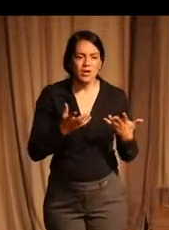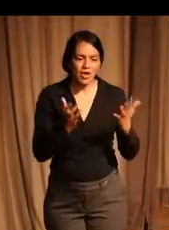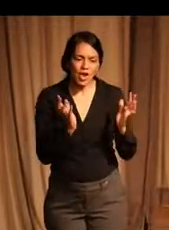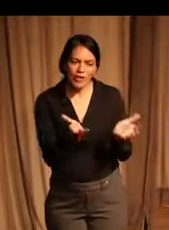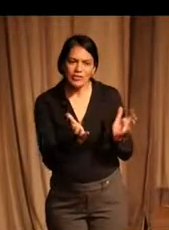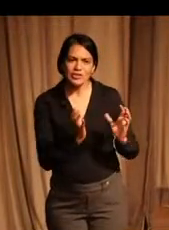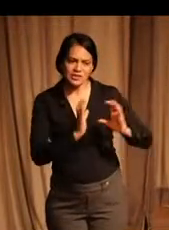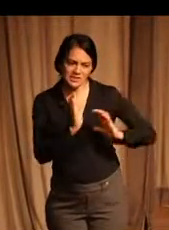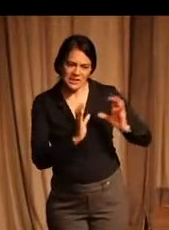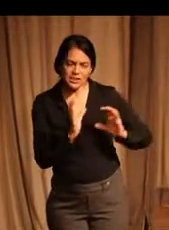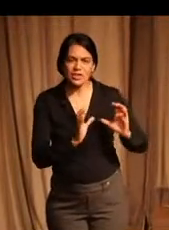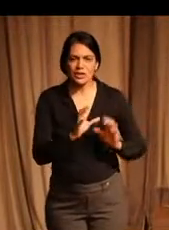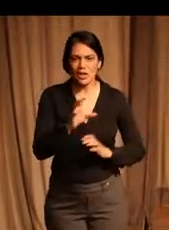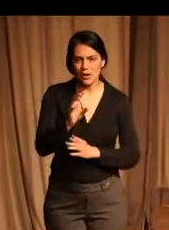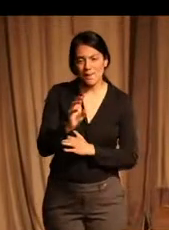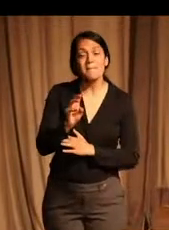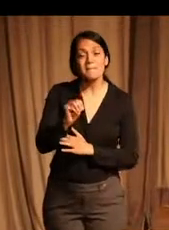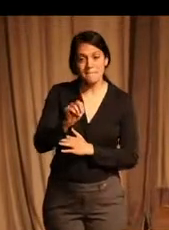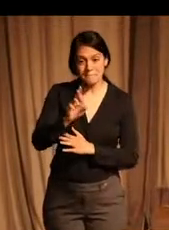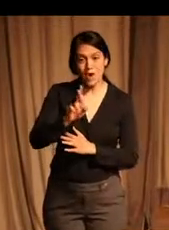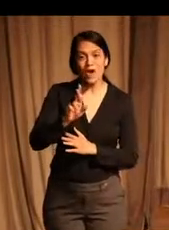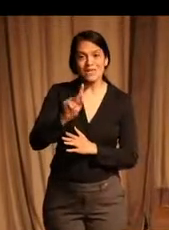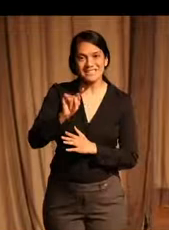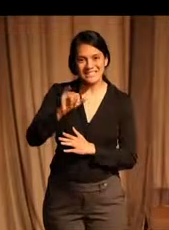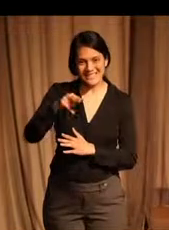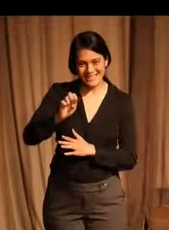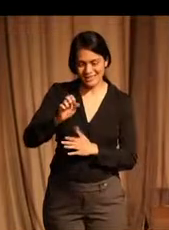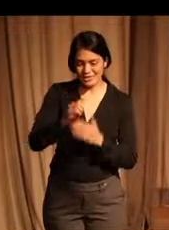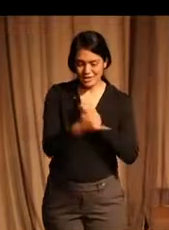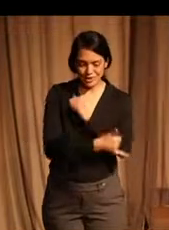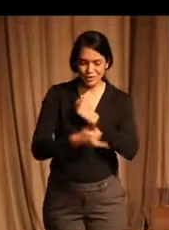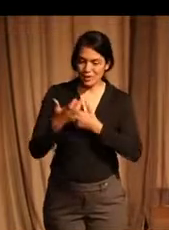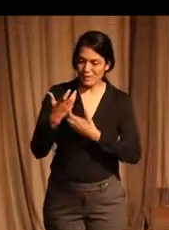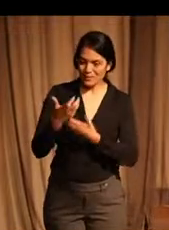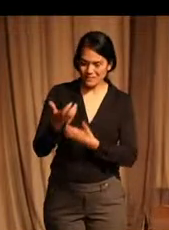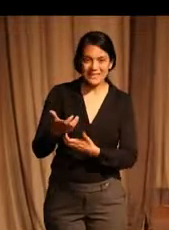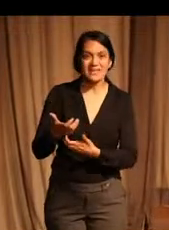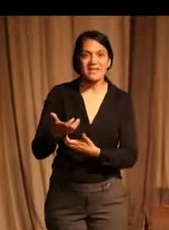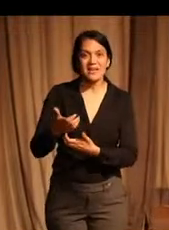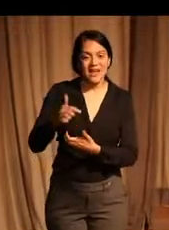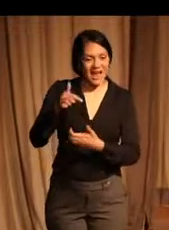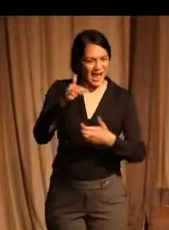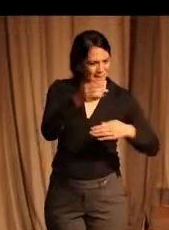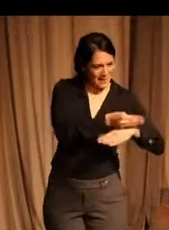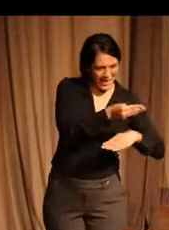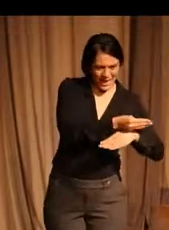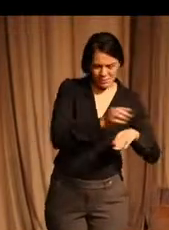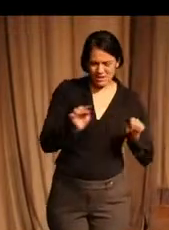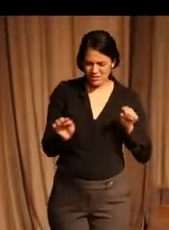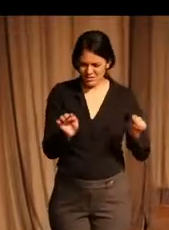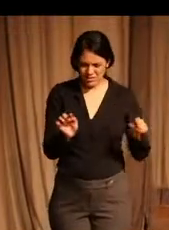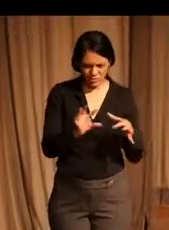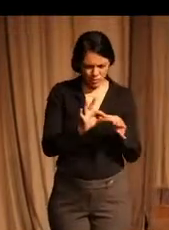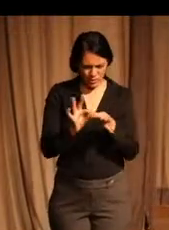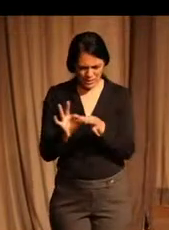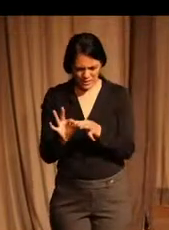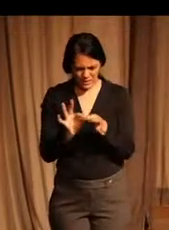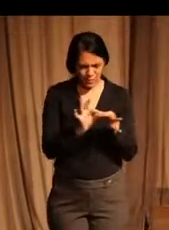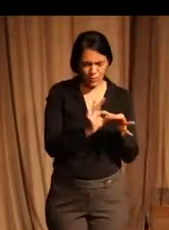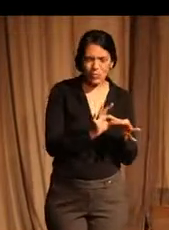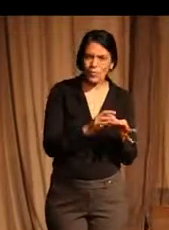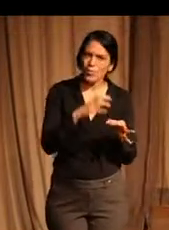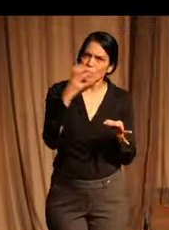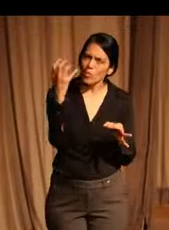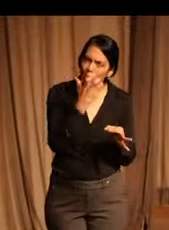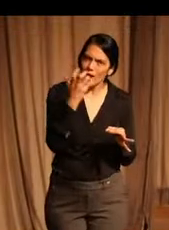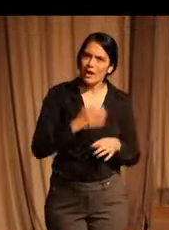Martinique and Miami that she's creating visually is so powerful, right? All of those scenes,